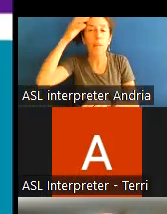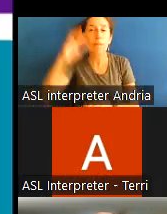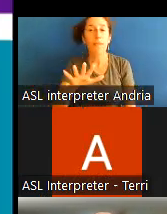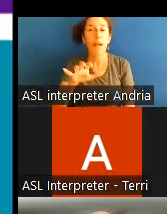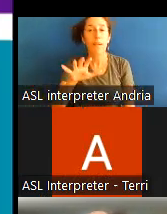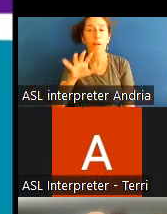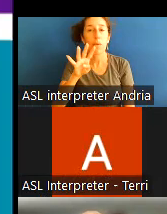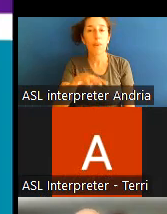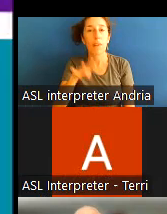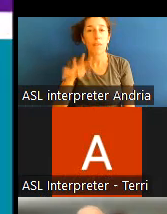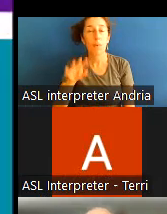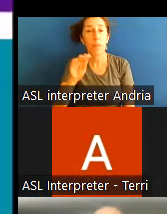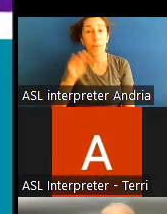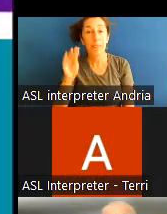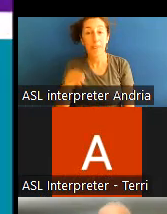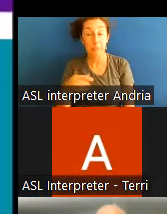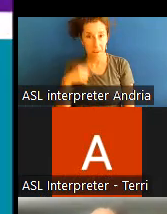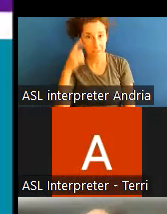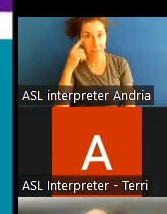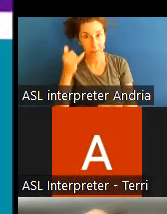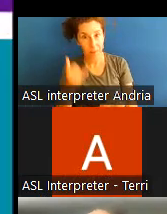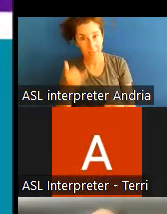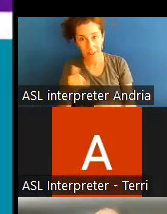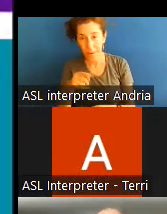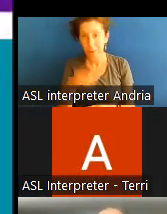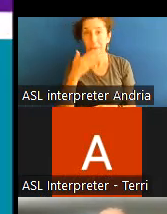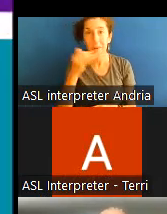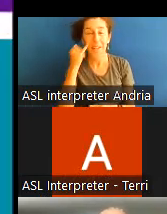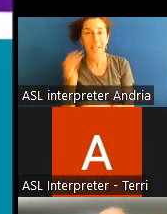probably need a puppy or two to make you feel better. So,